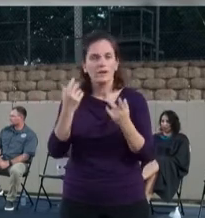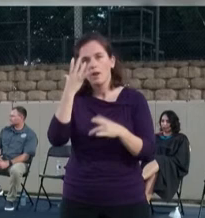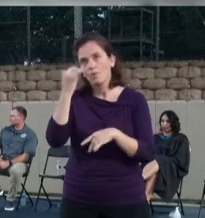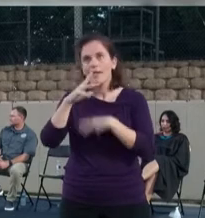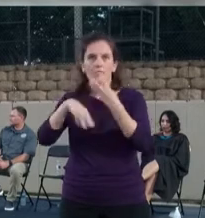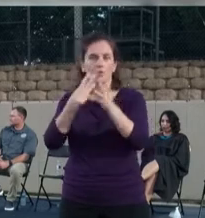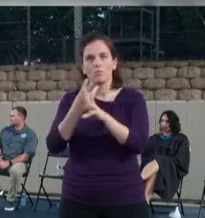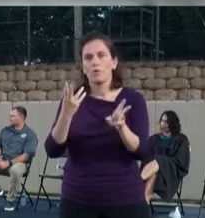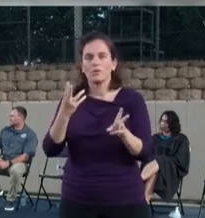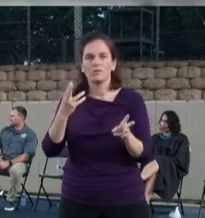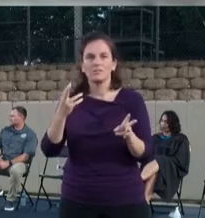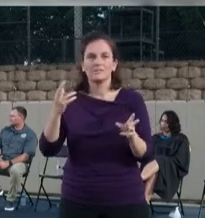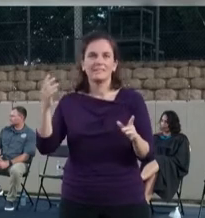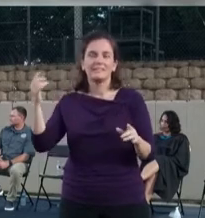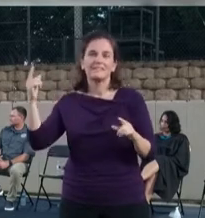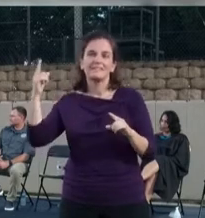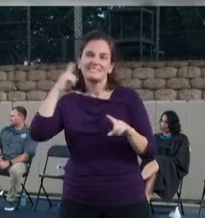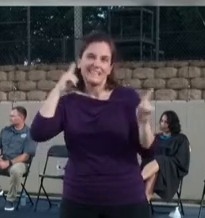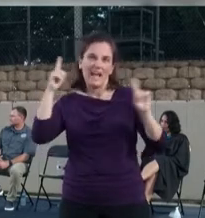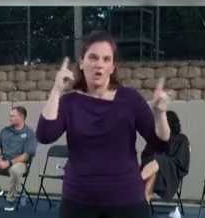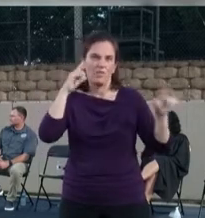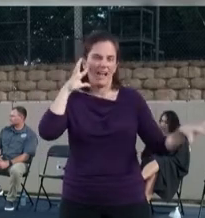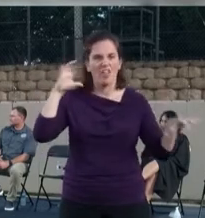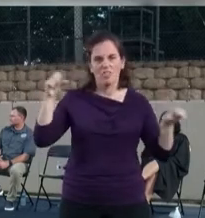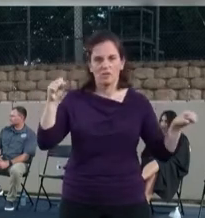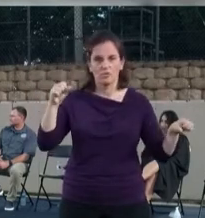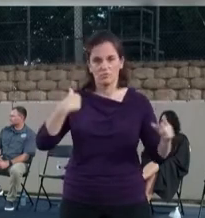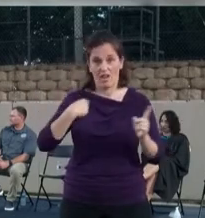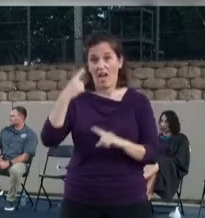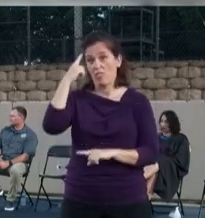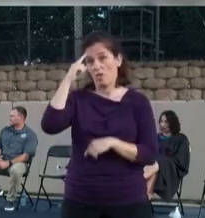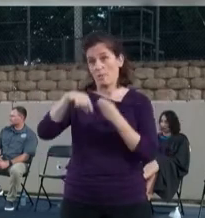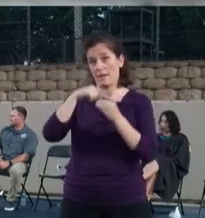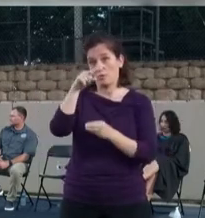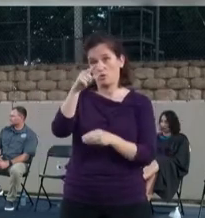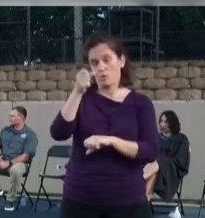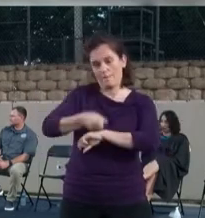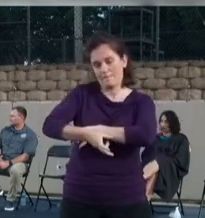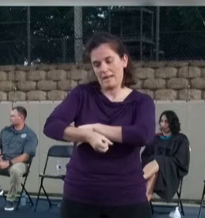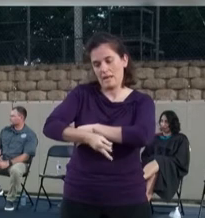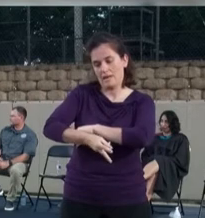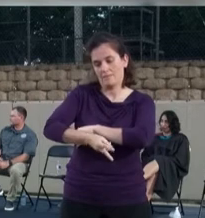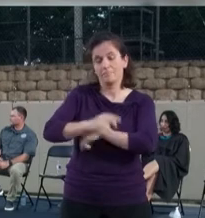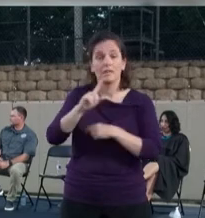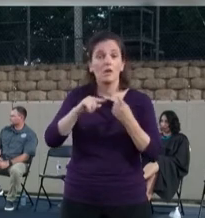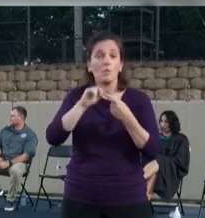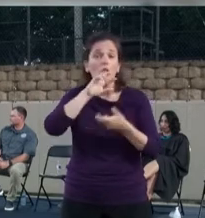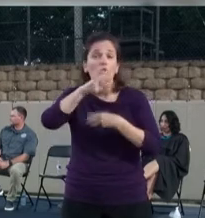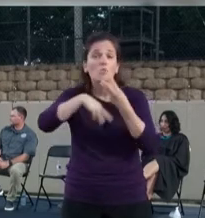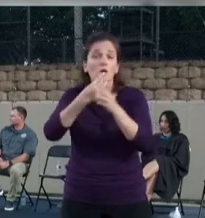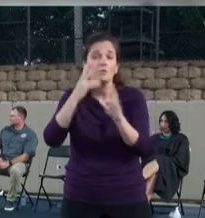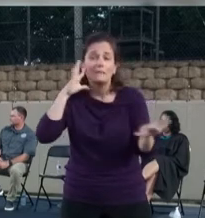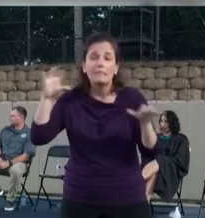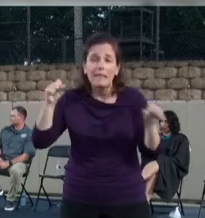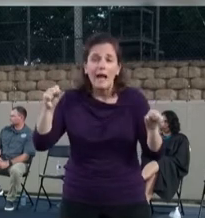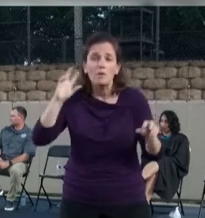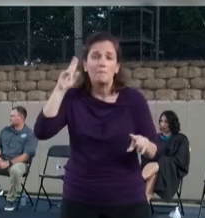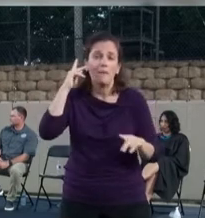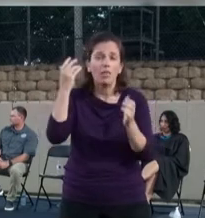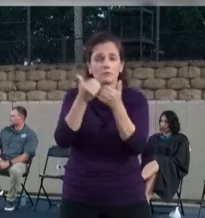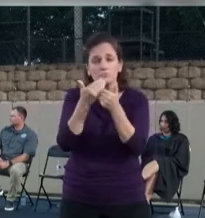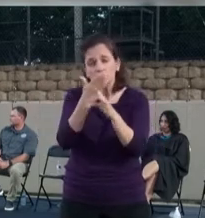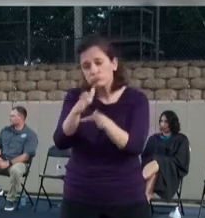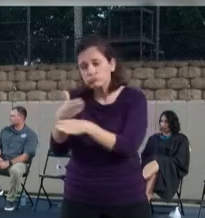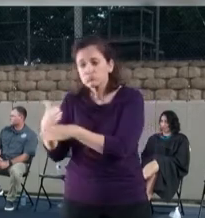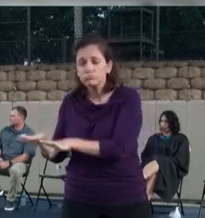sometimes sounded like thunder? I thought of you at midnight. When our world was loud and politics and divide, I wondered